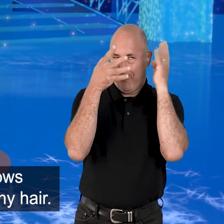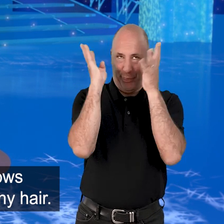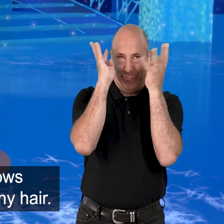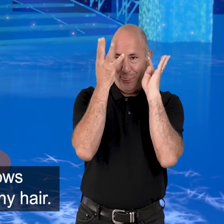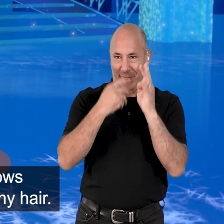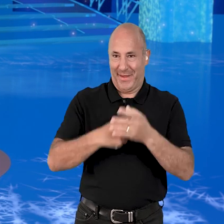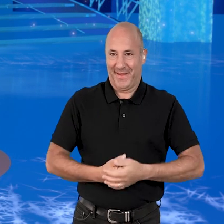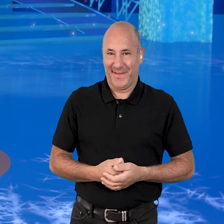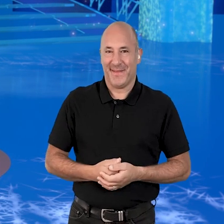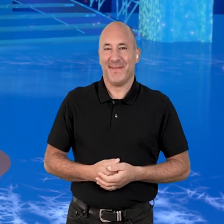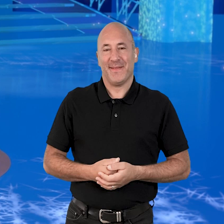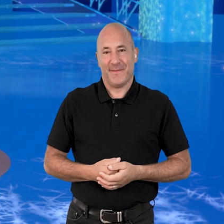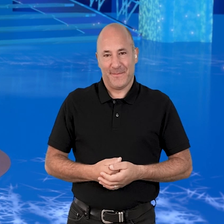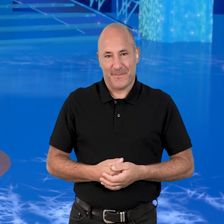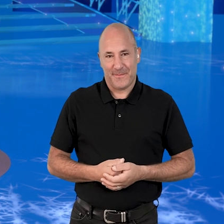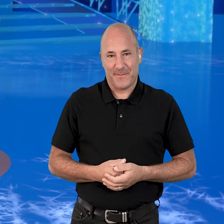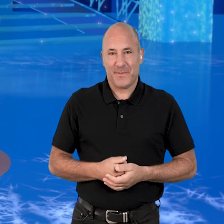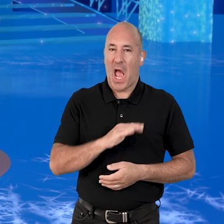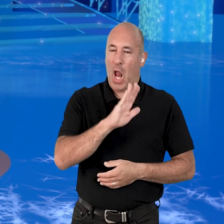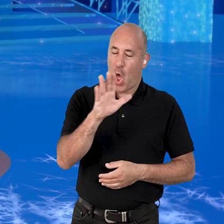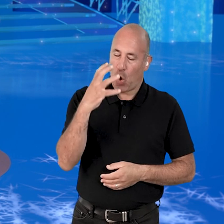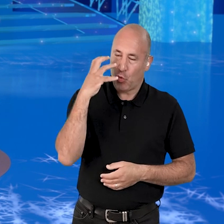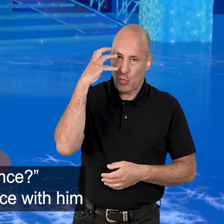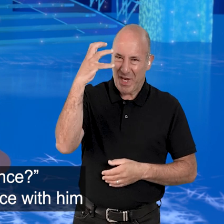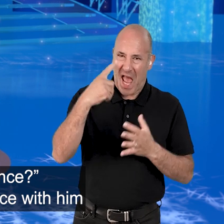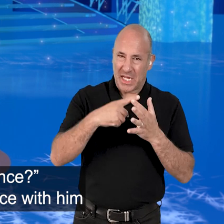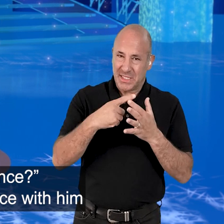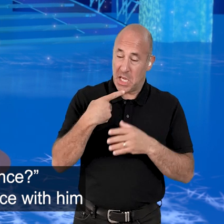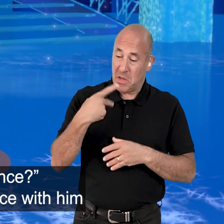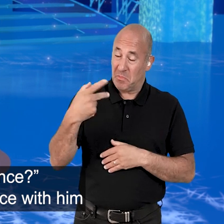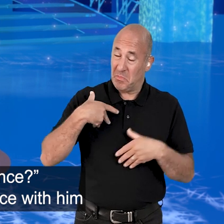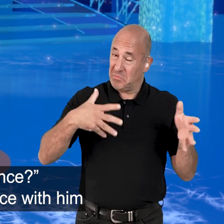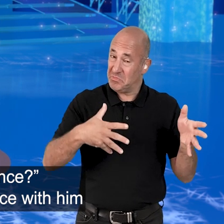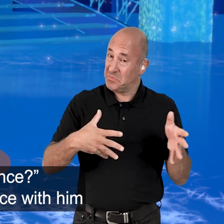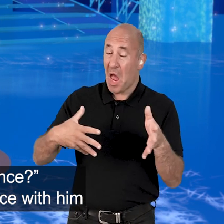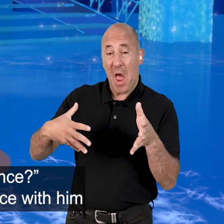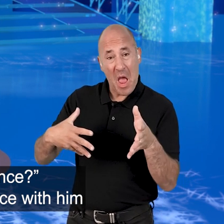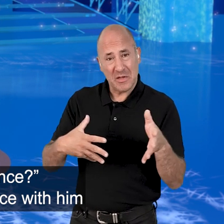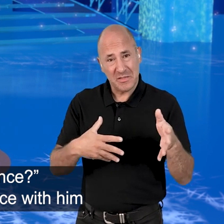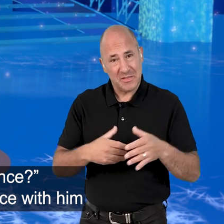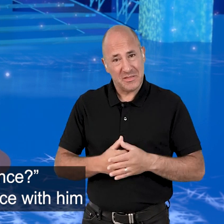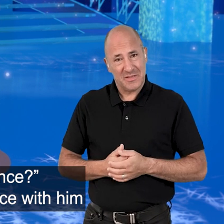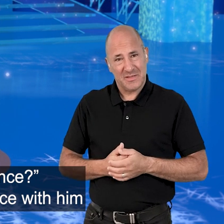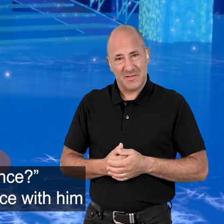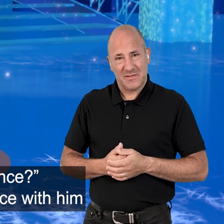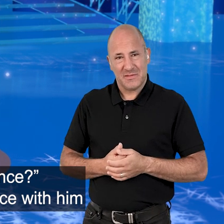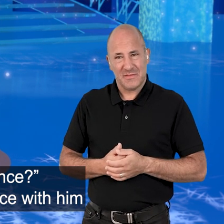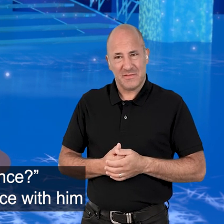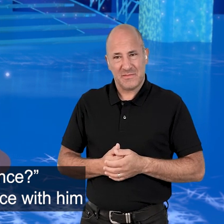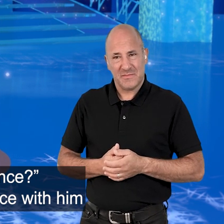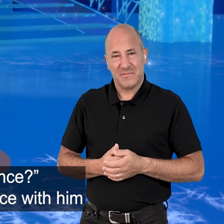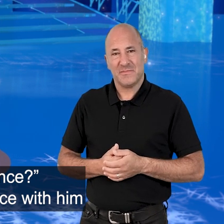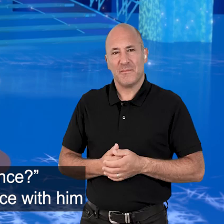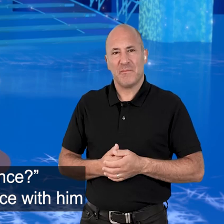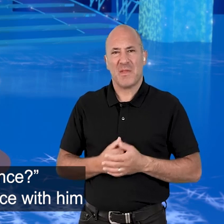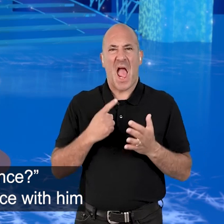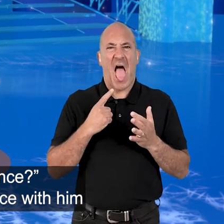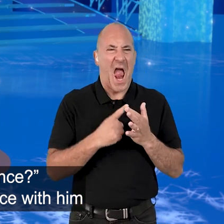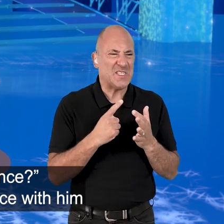hair. Ooh, hello, Queen Elsa. I wonder if I could have this dance.